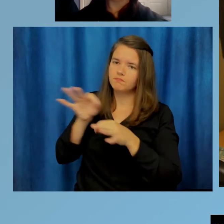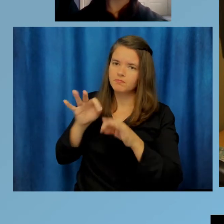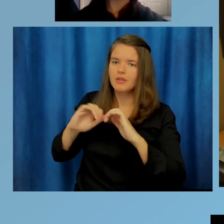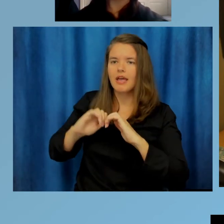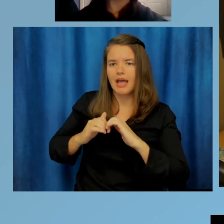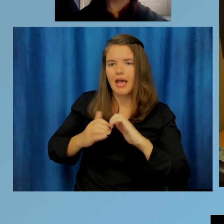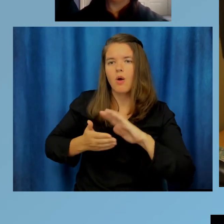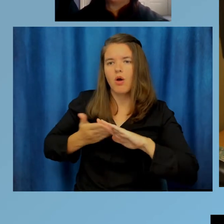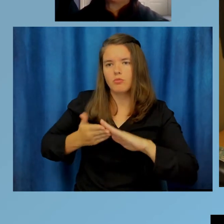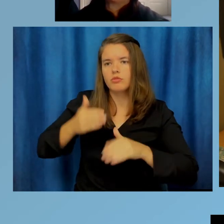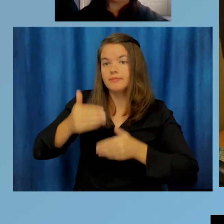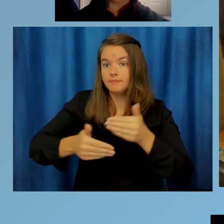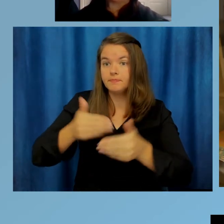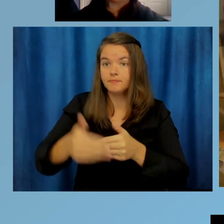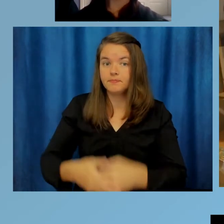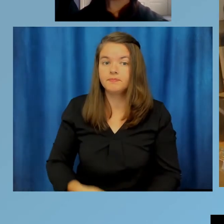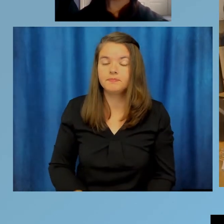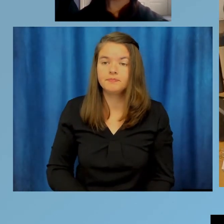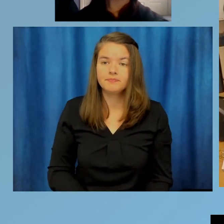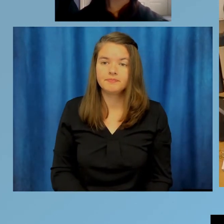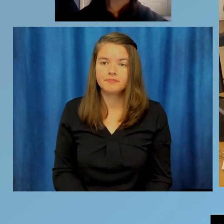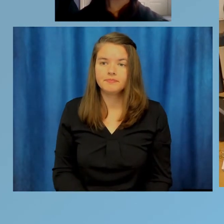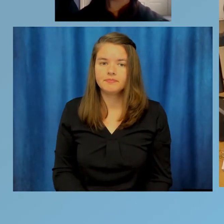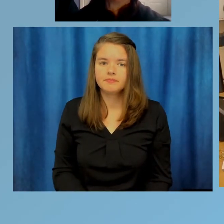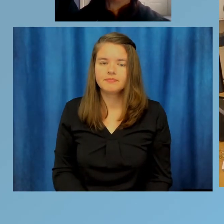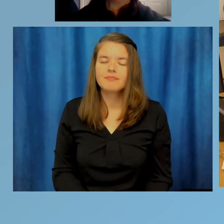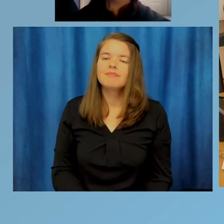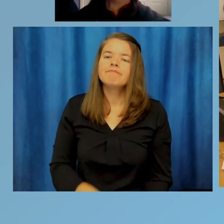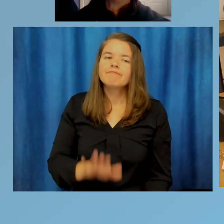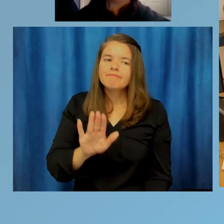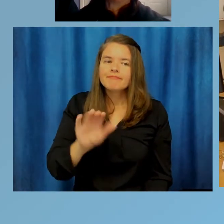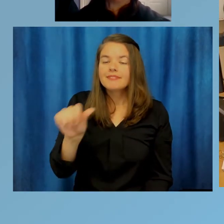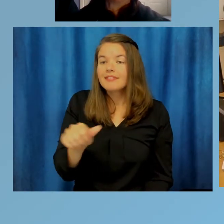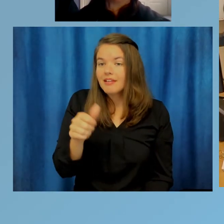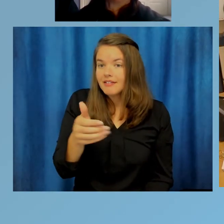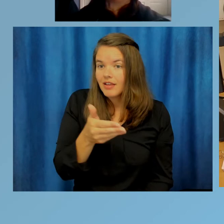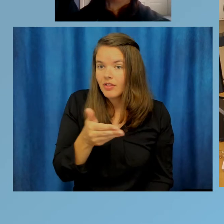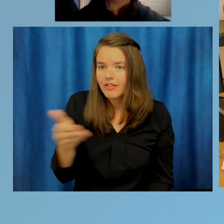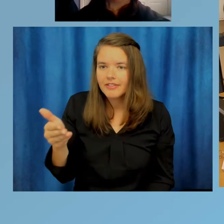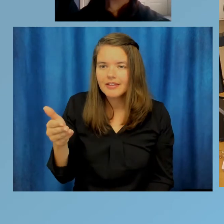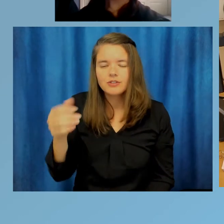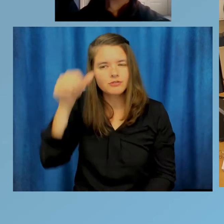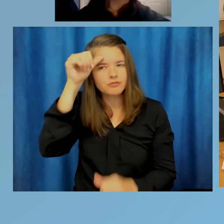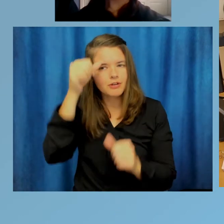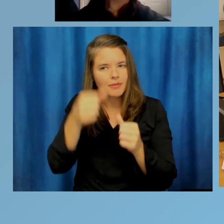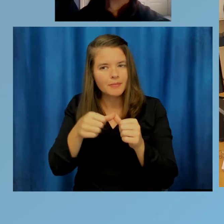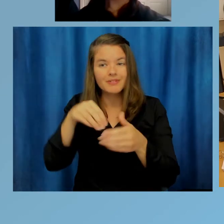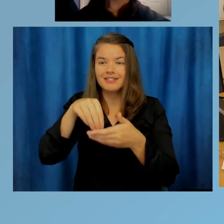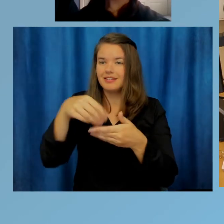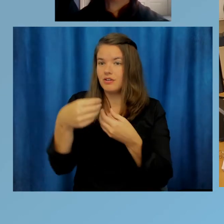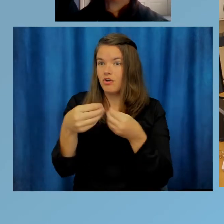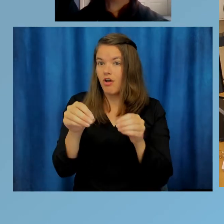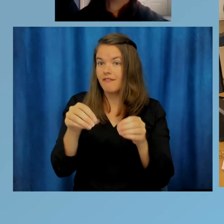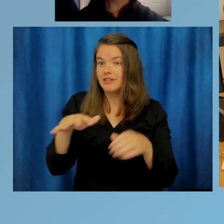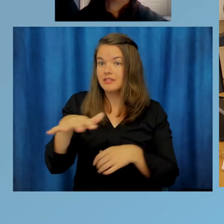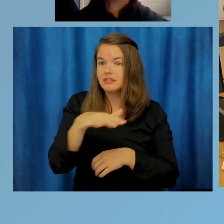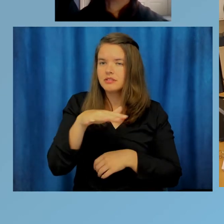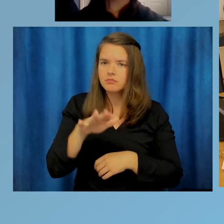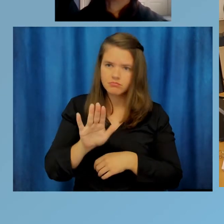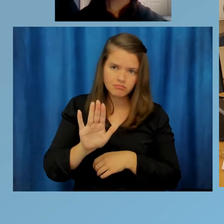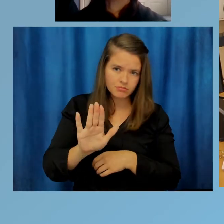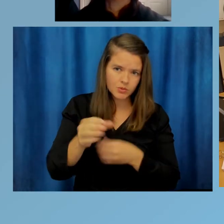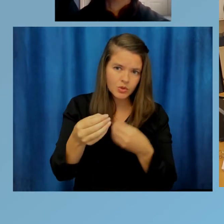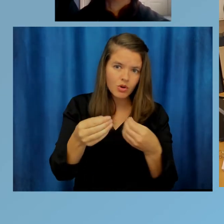they'll give you an explanation on how things work. And another thing to mind in